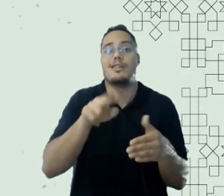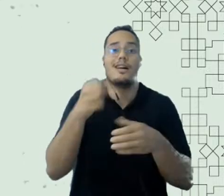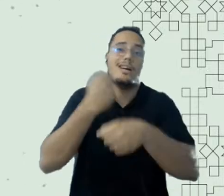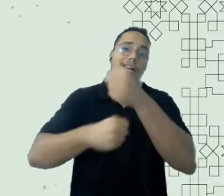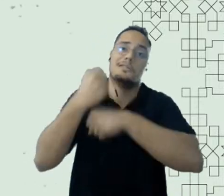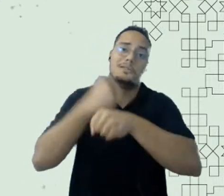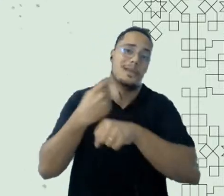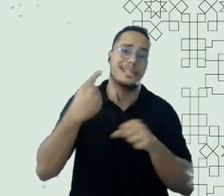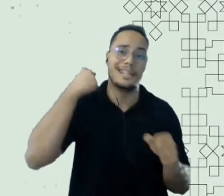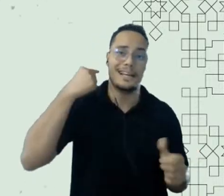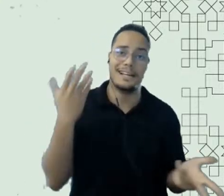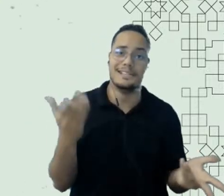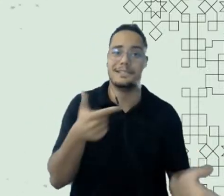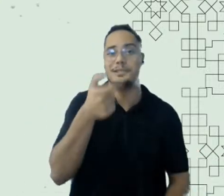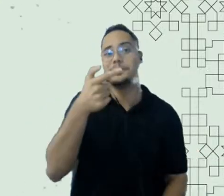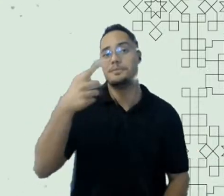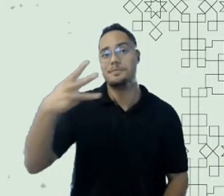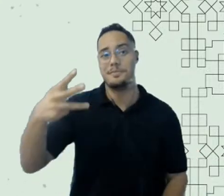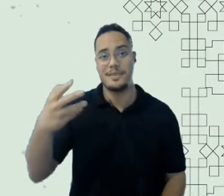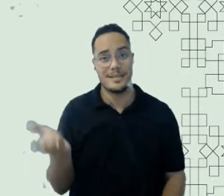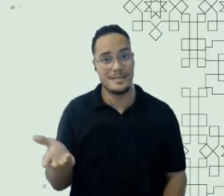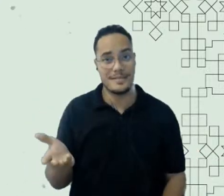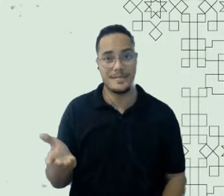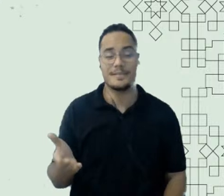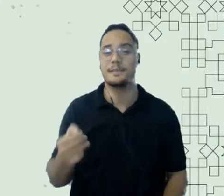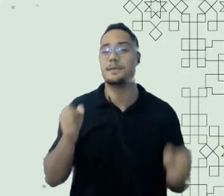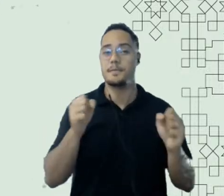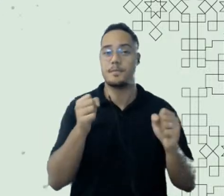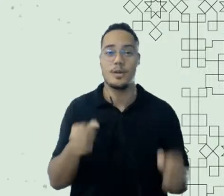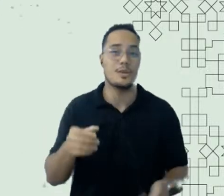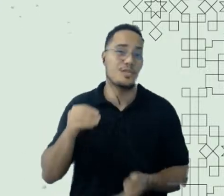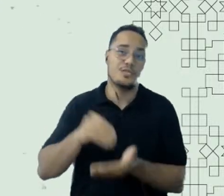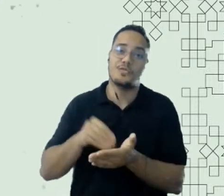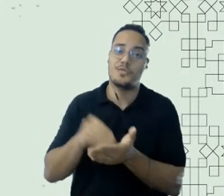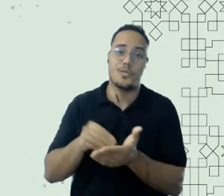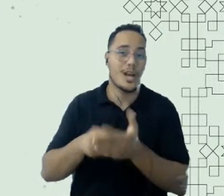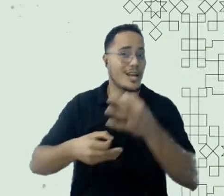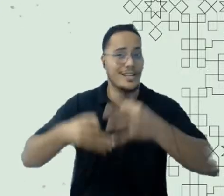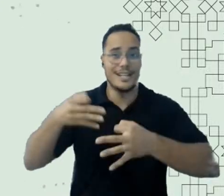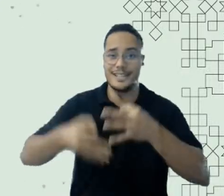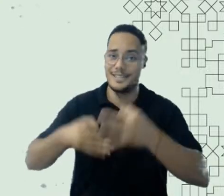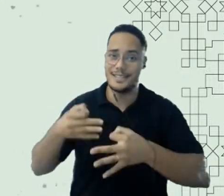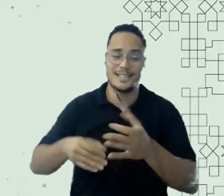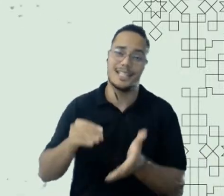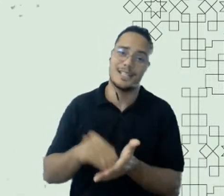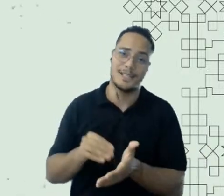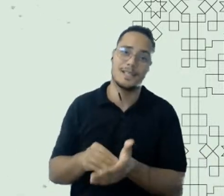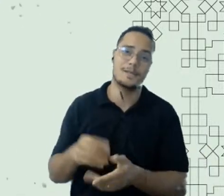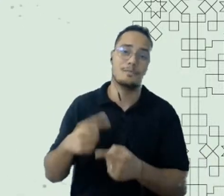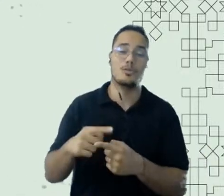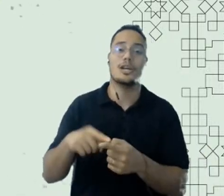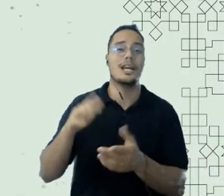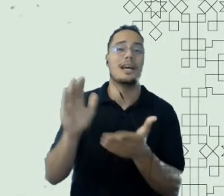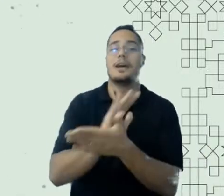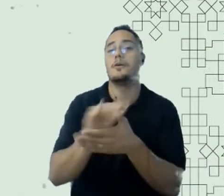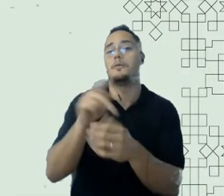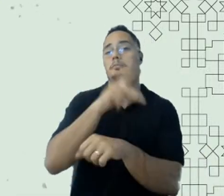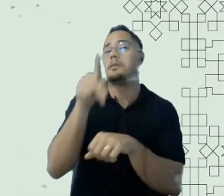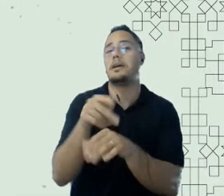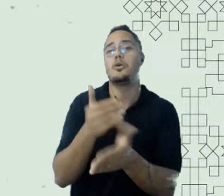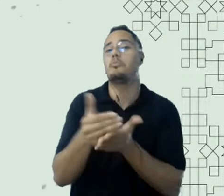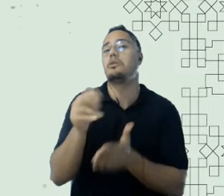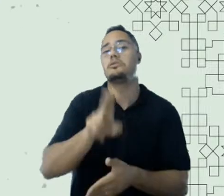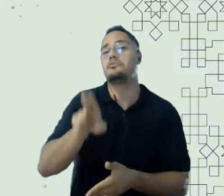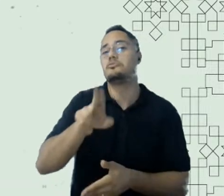are enforced in countries later than 2019. The only provision that have actually led to a